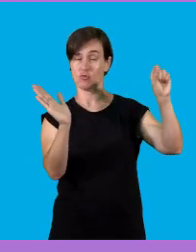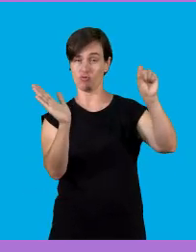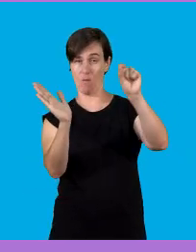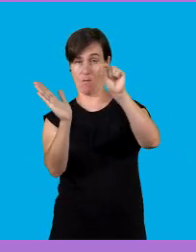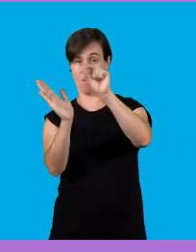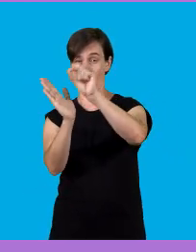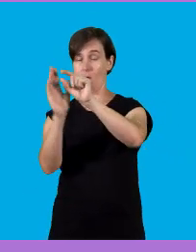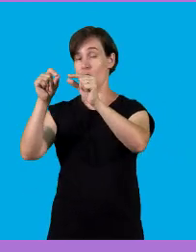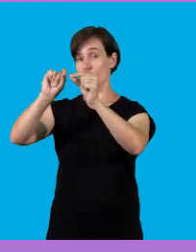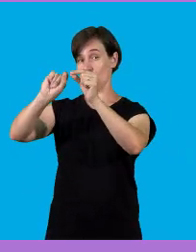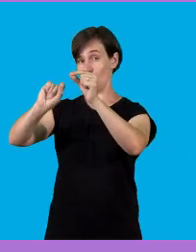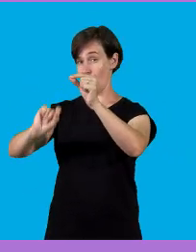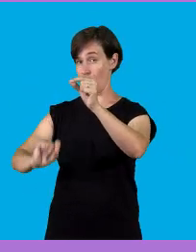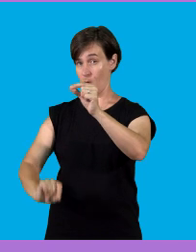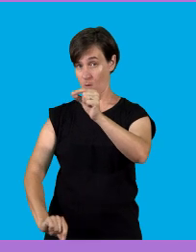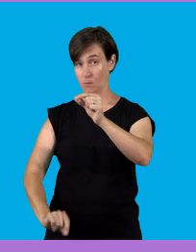I will move all the way